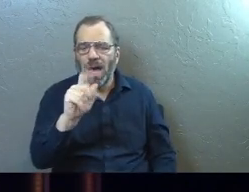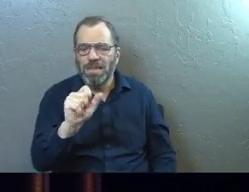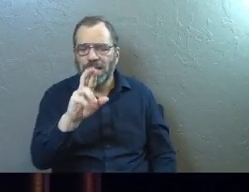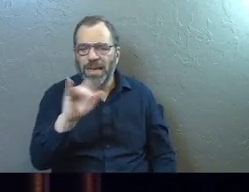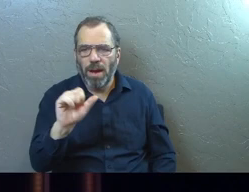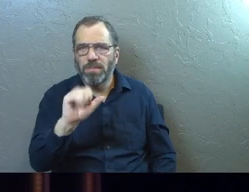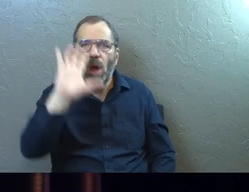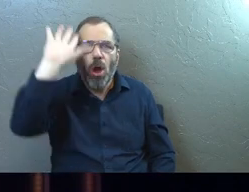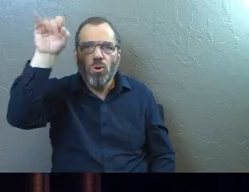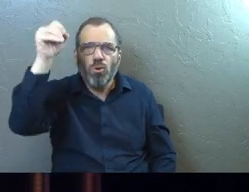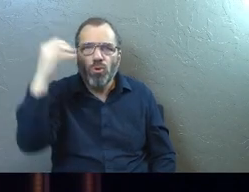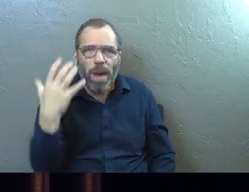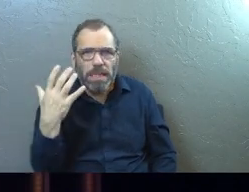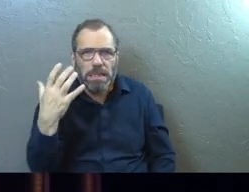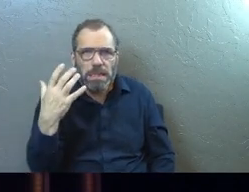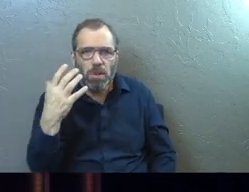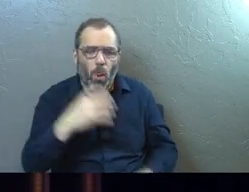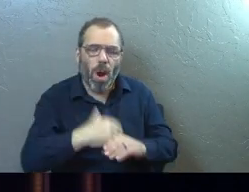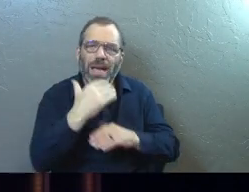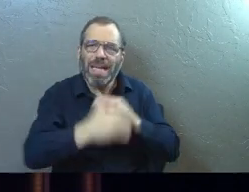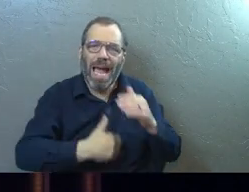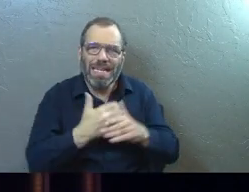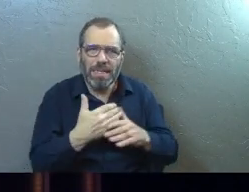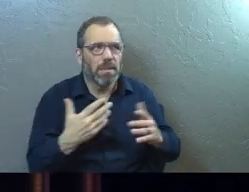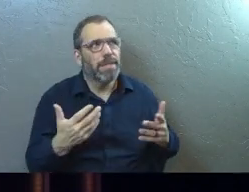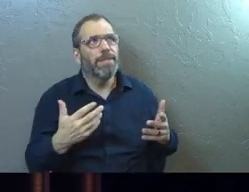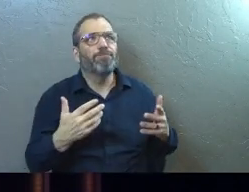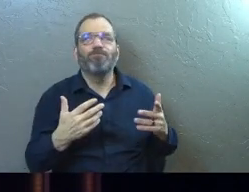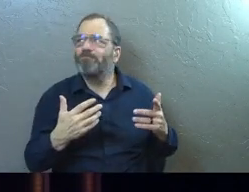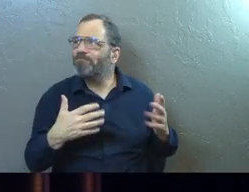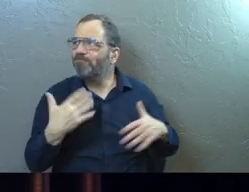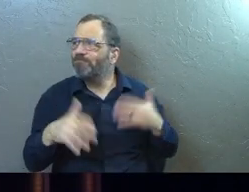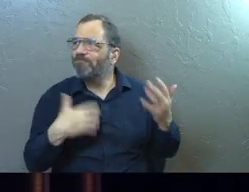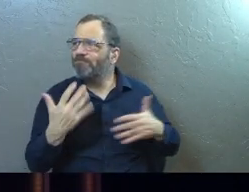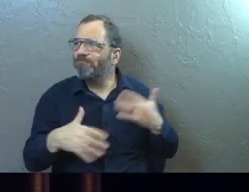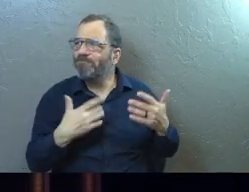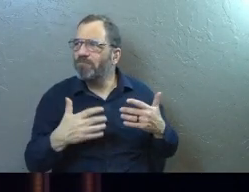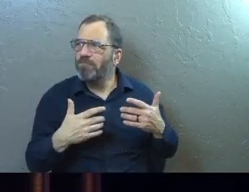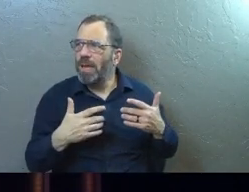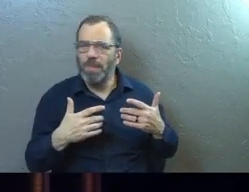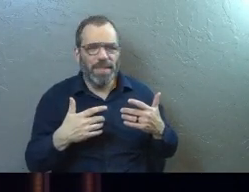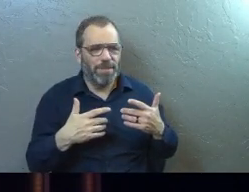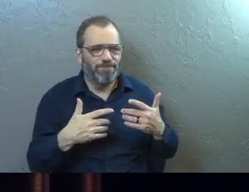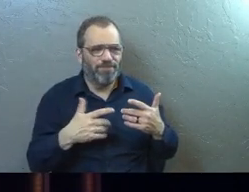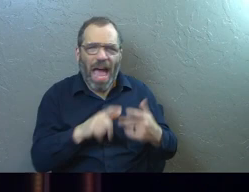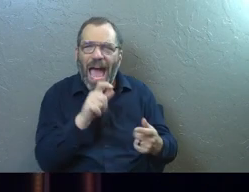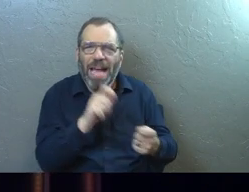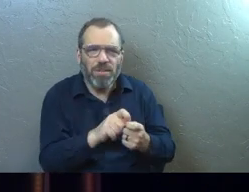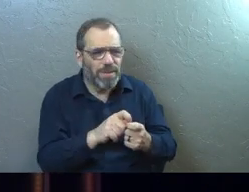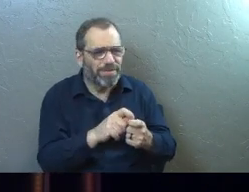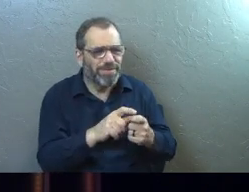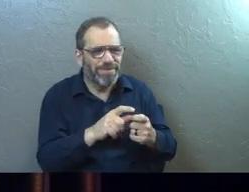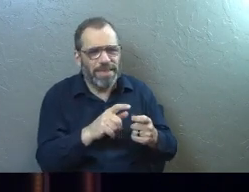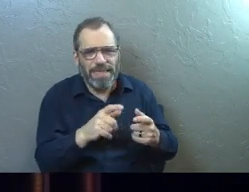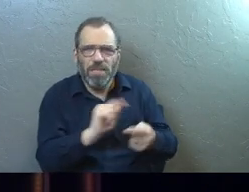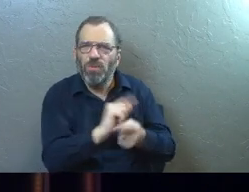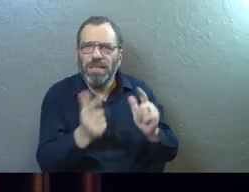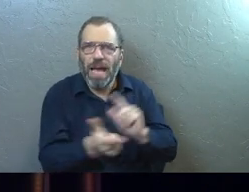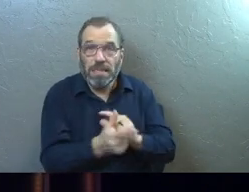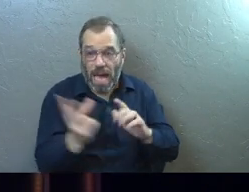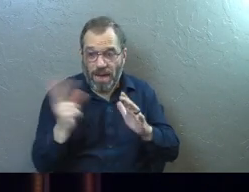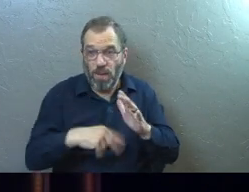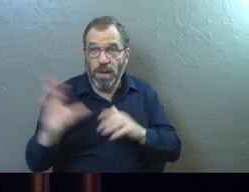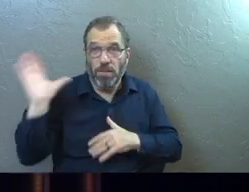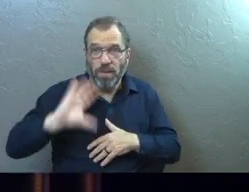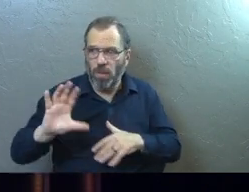means grace or kindness. So I think an accurate sort of representation of what's being said there, because I think I've read it in